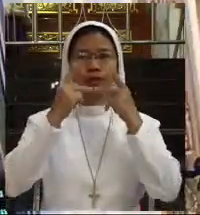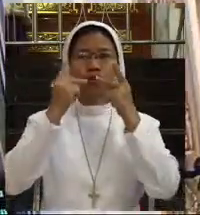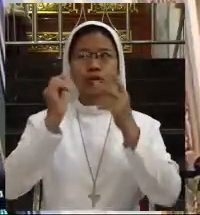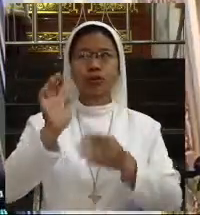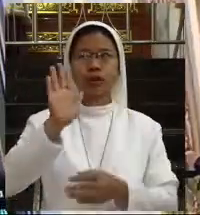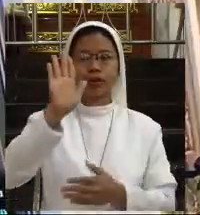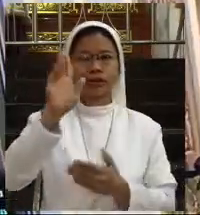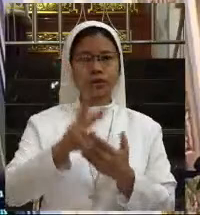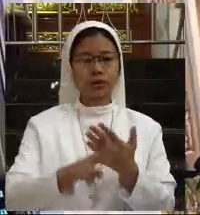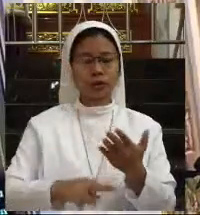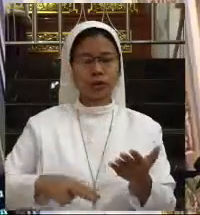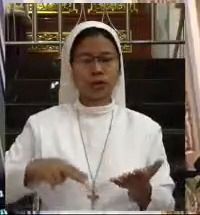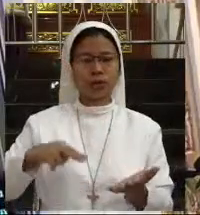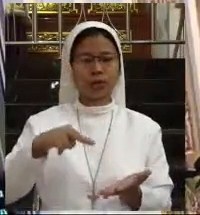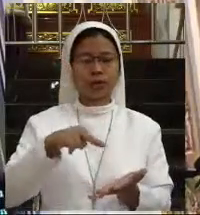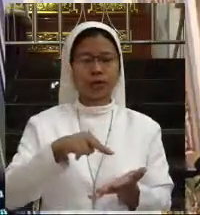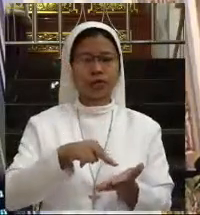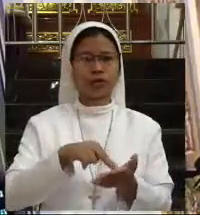profess our